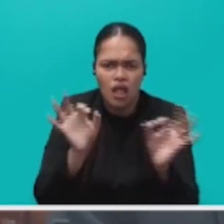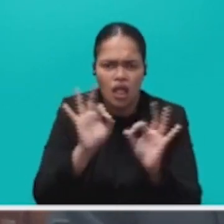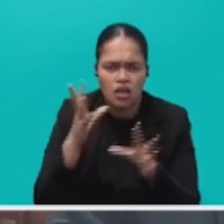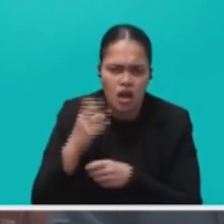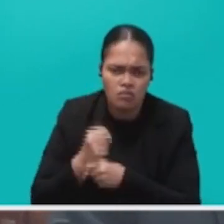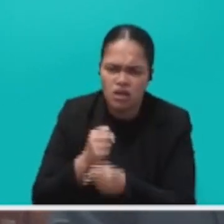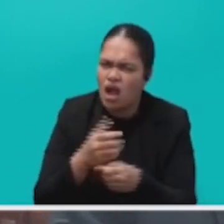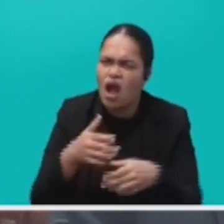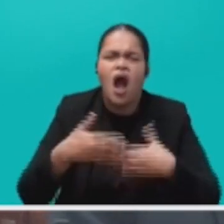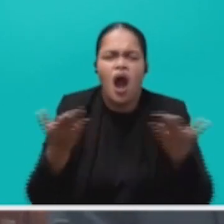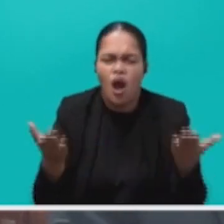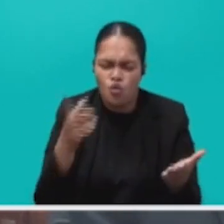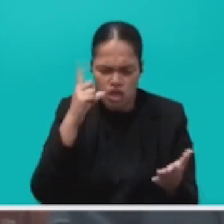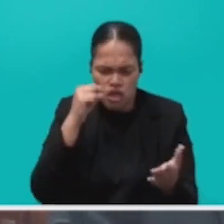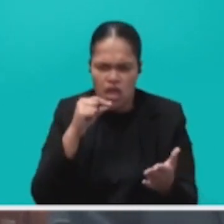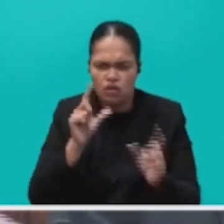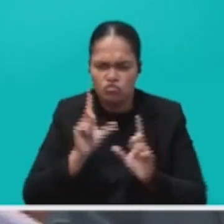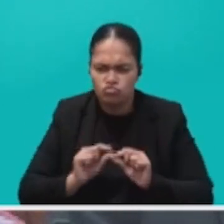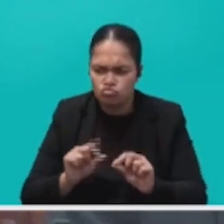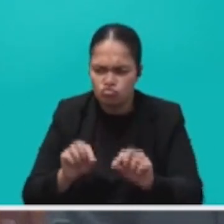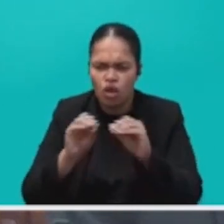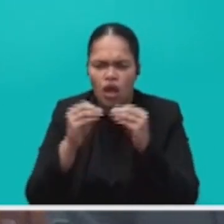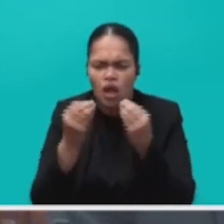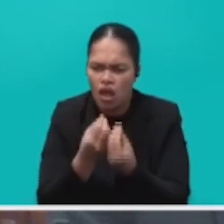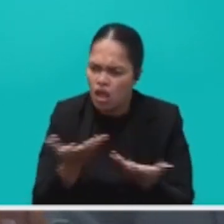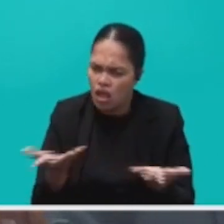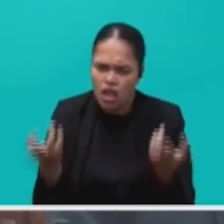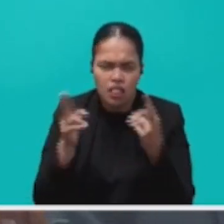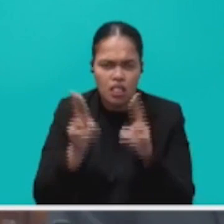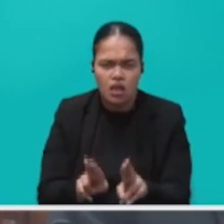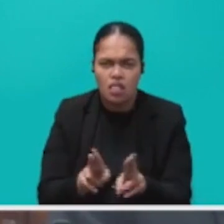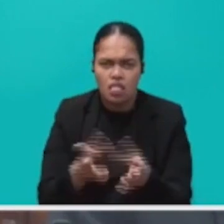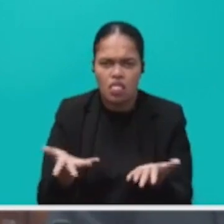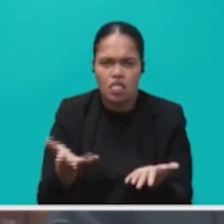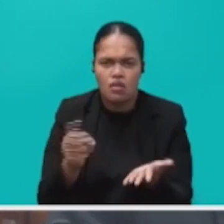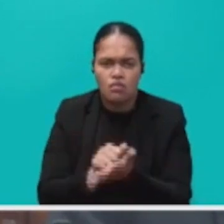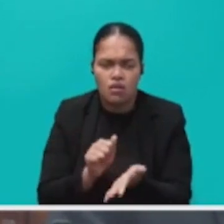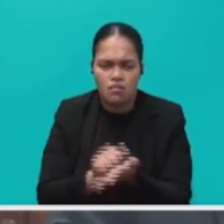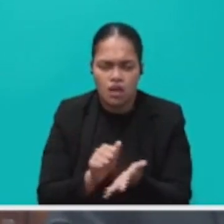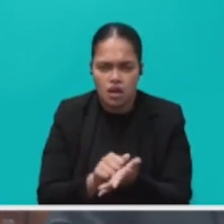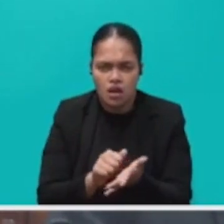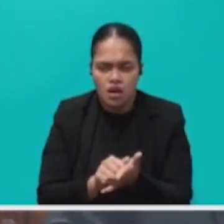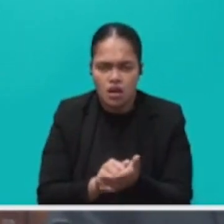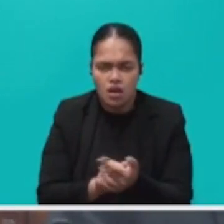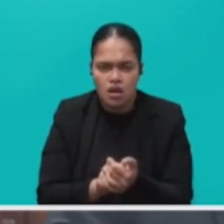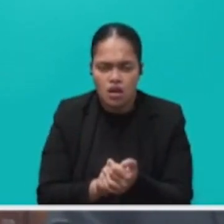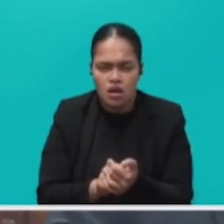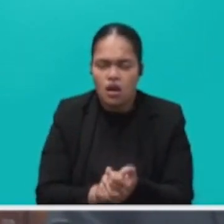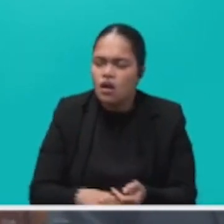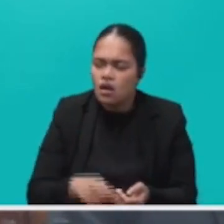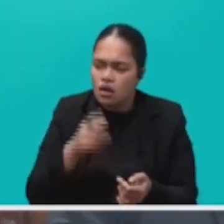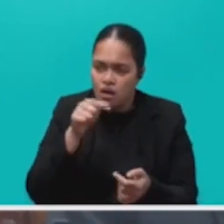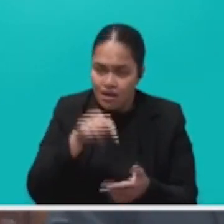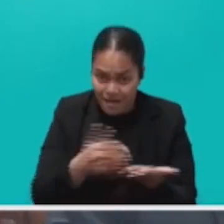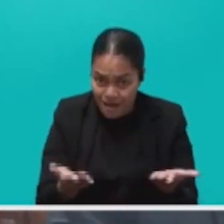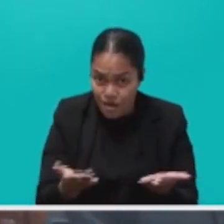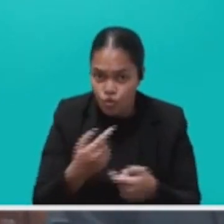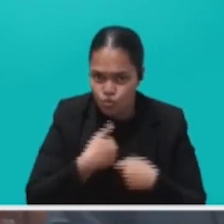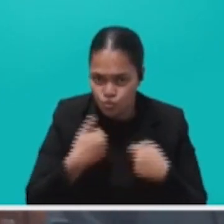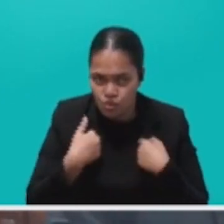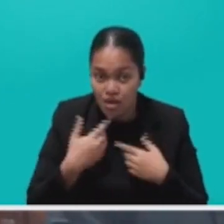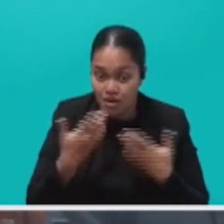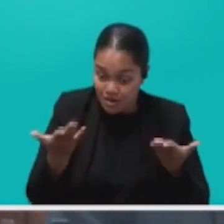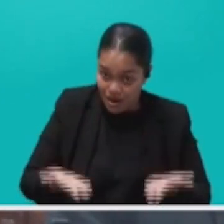an organization on the basis of that? That is the point we are making, and we are now, Mr. Speaker,